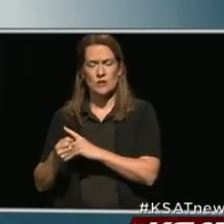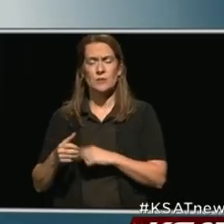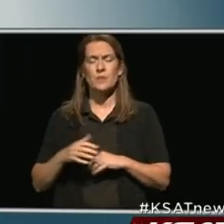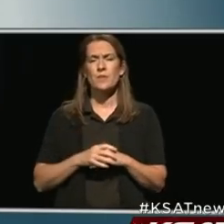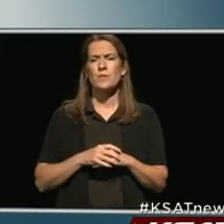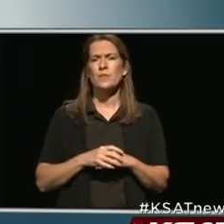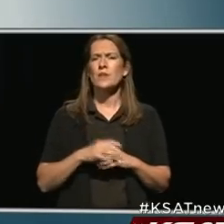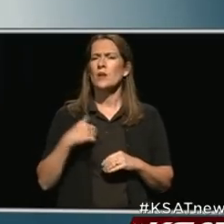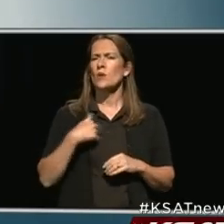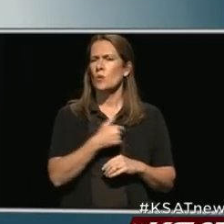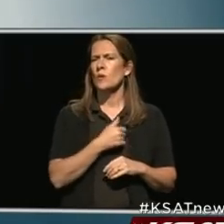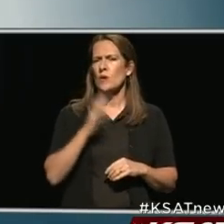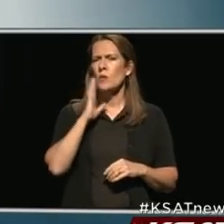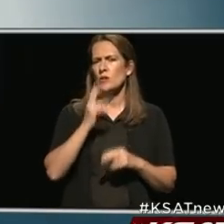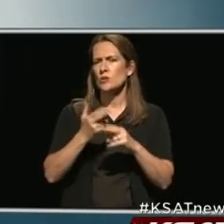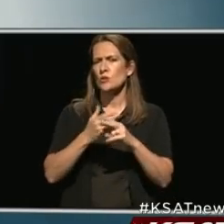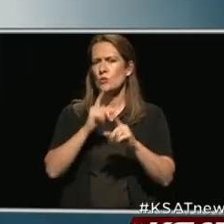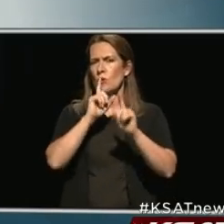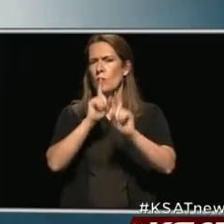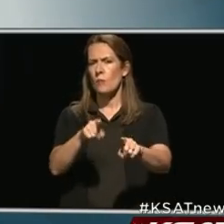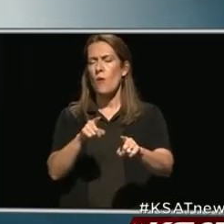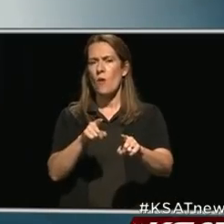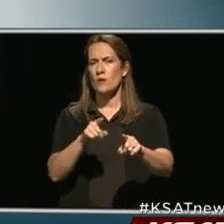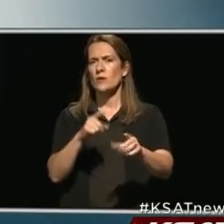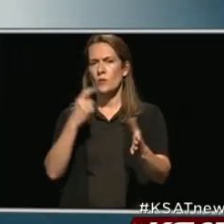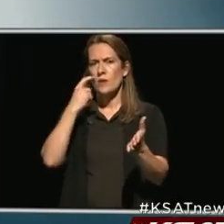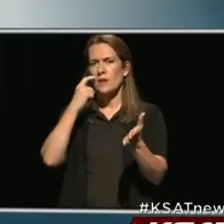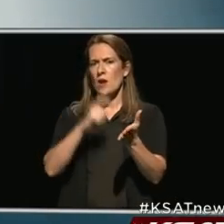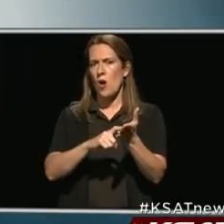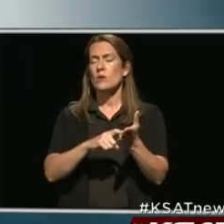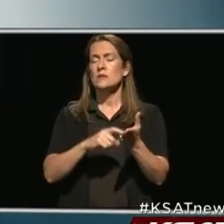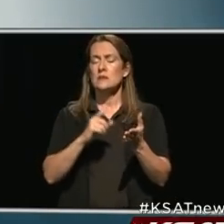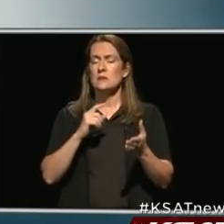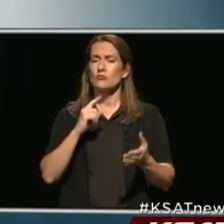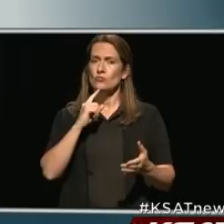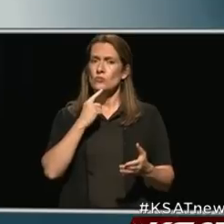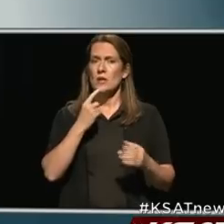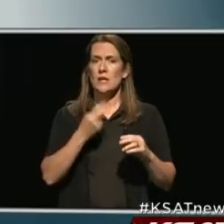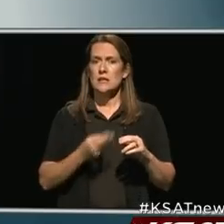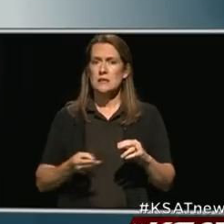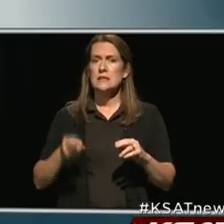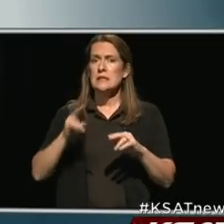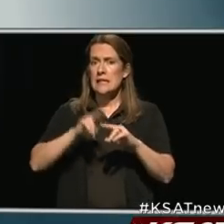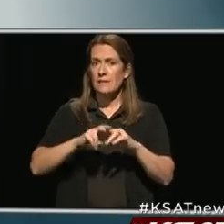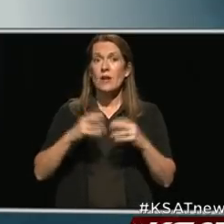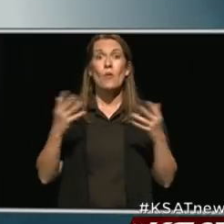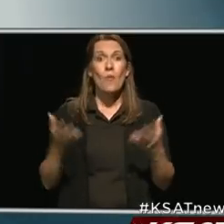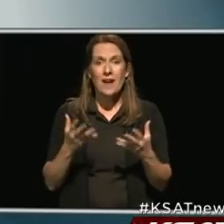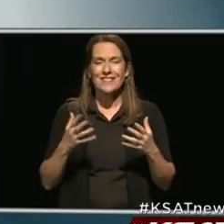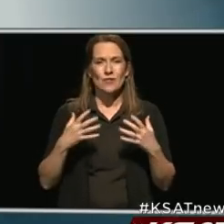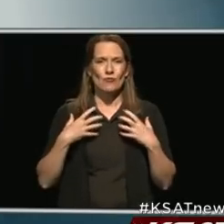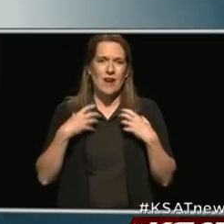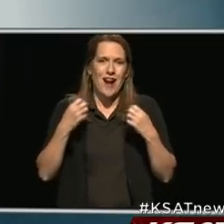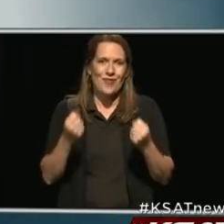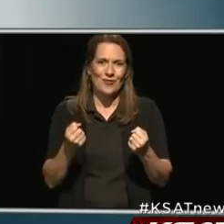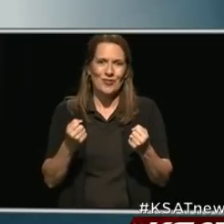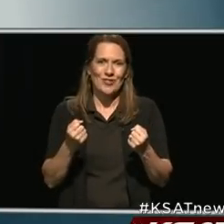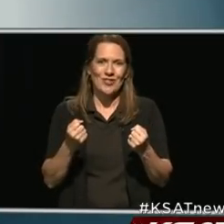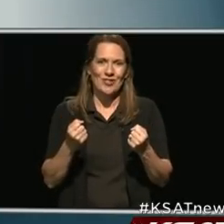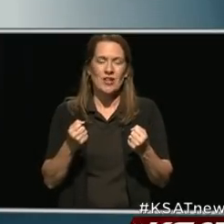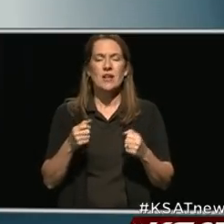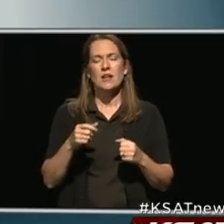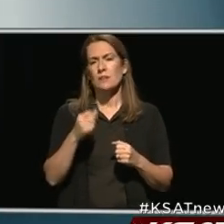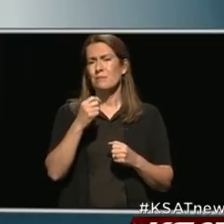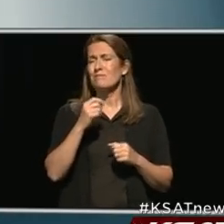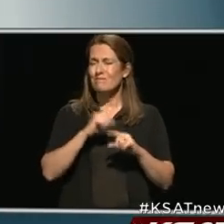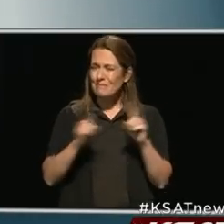we will report in a minute a significant increase in our recovered rates. But I do want to let you know, unfortunately, we do have two